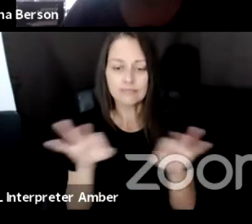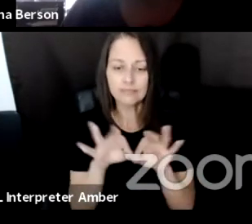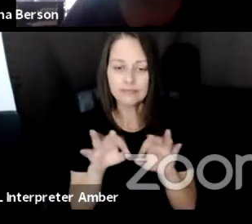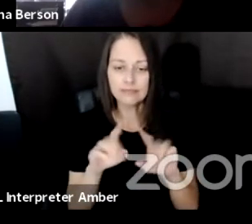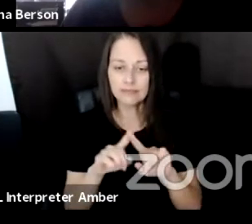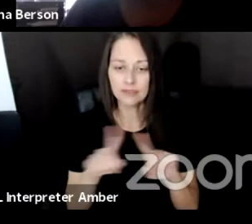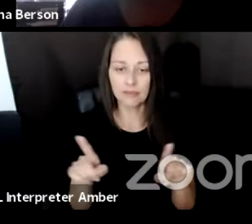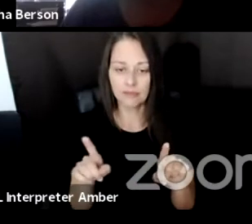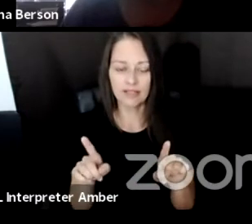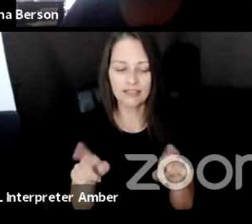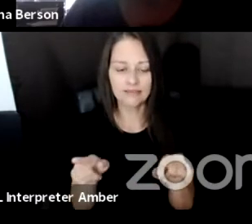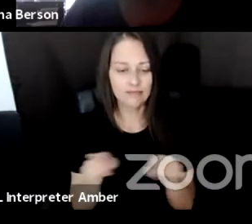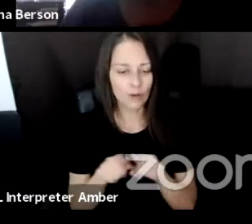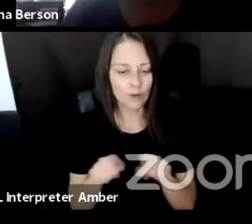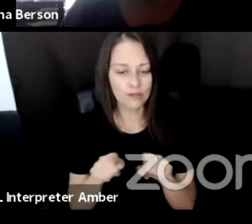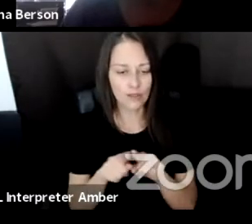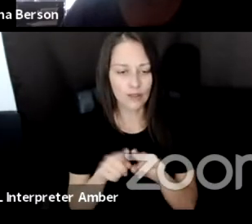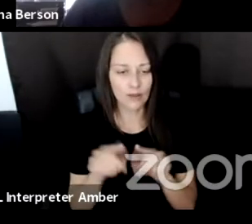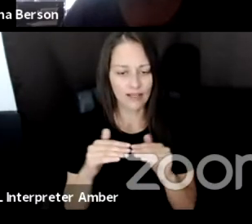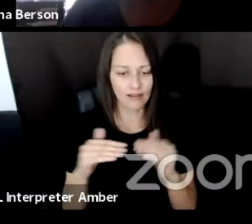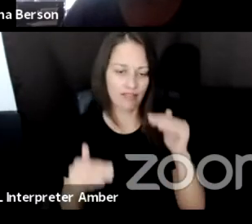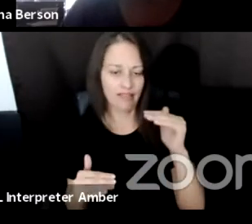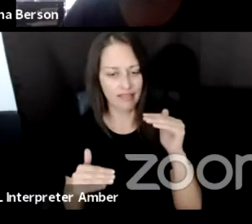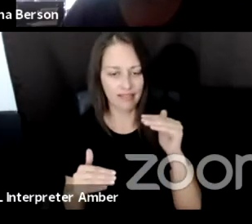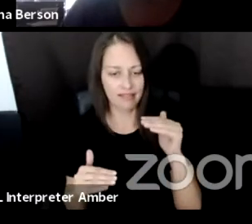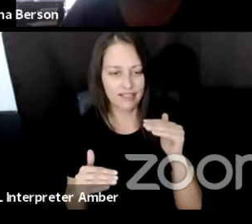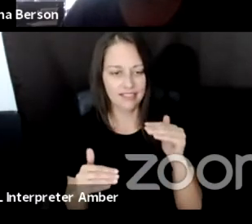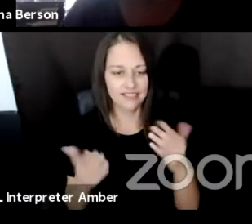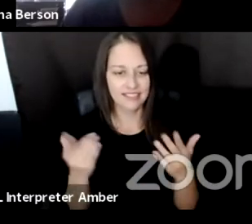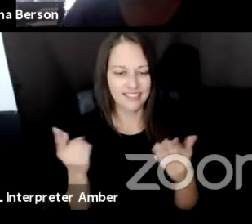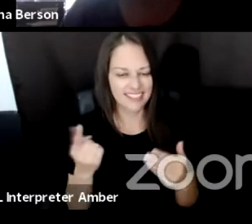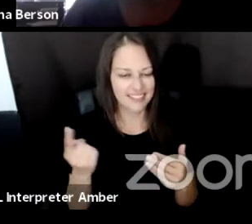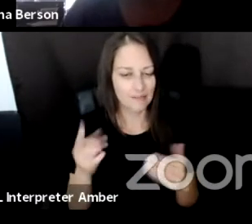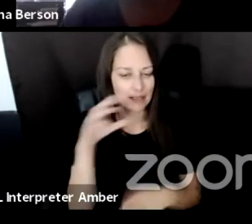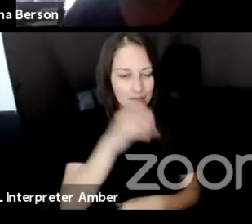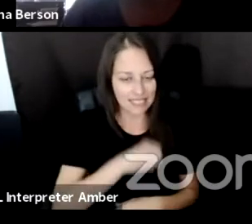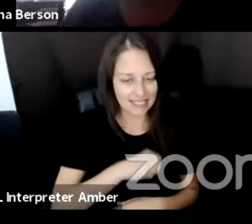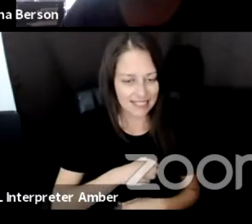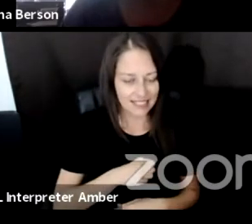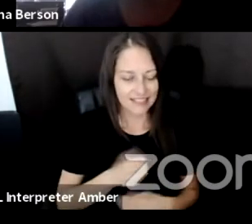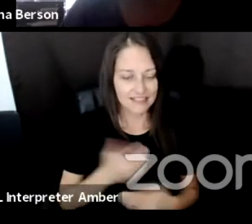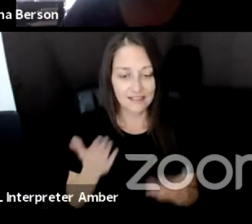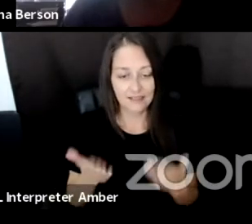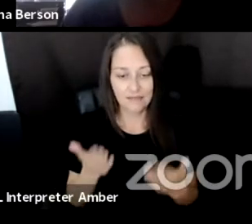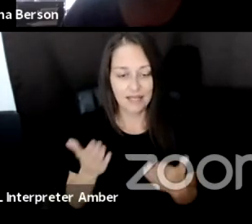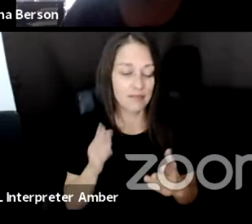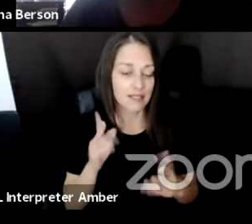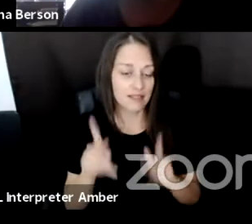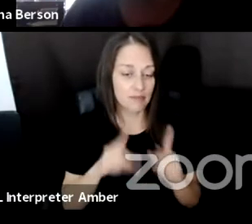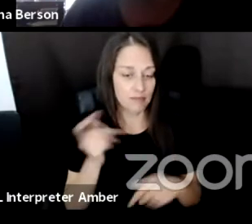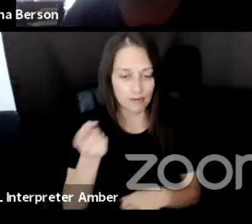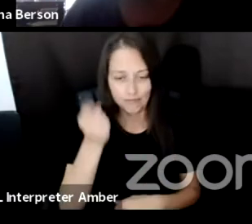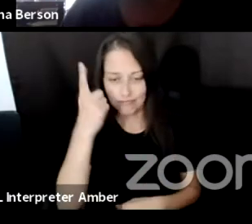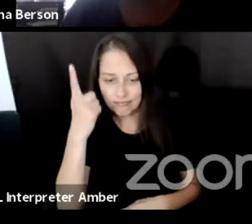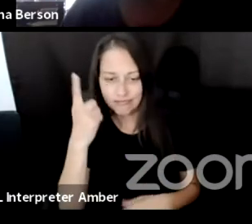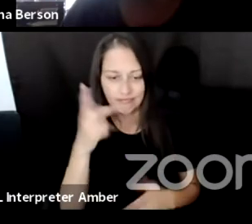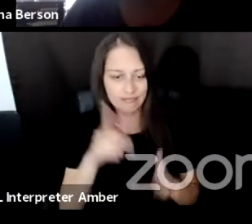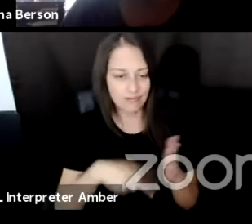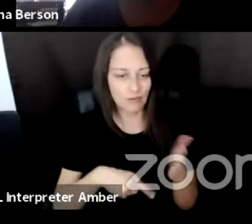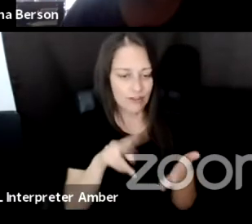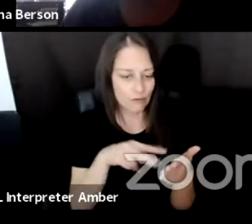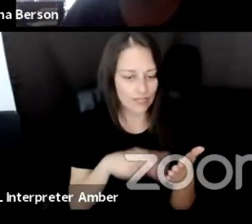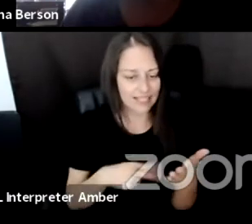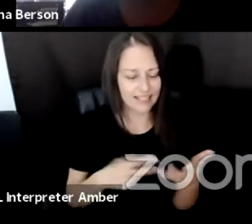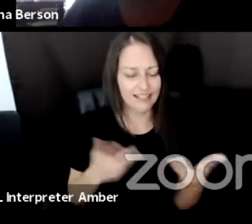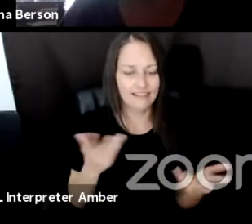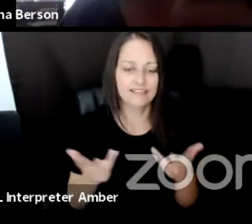of a gap there that happens with like media literacy potentially, or like wherever that kind of values